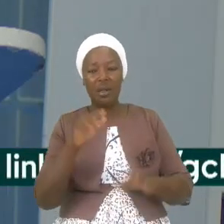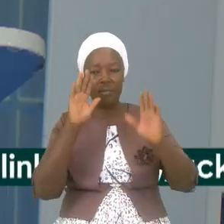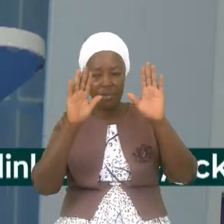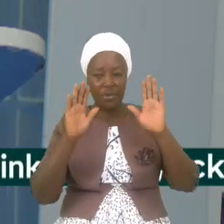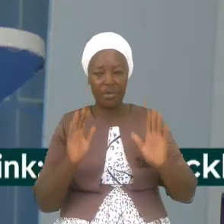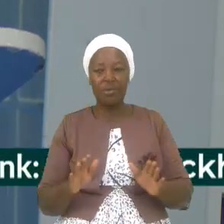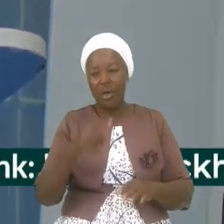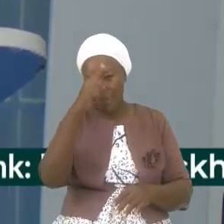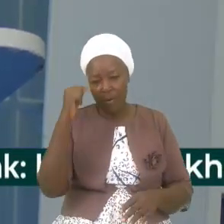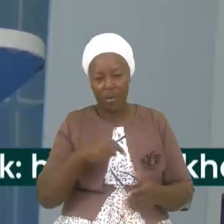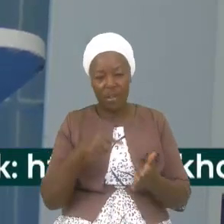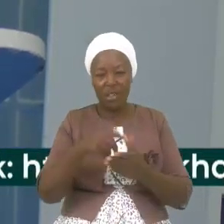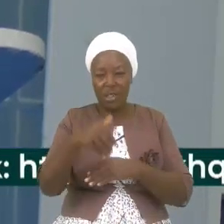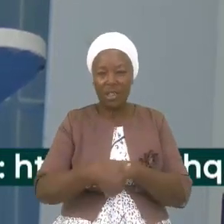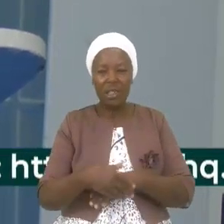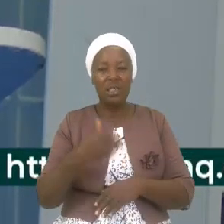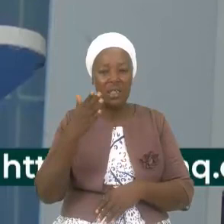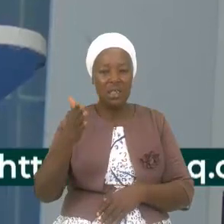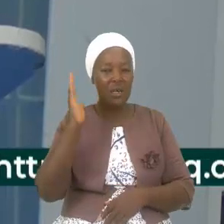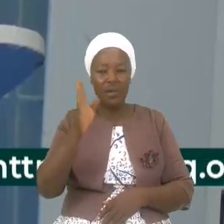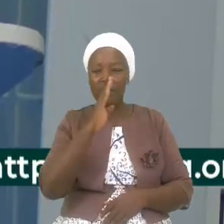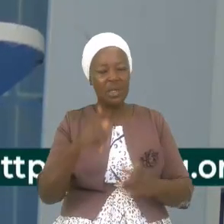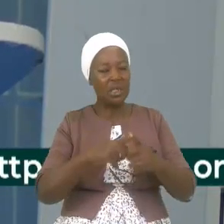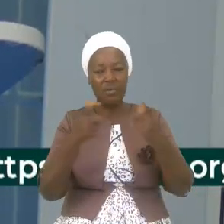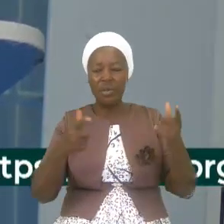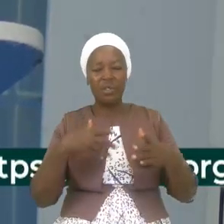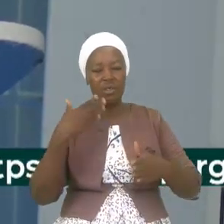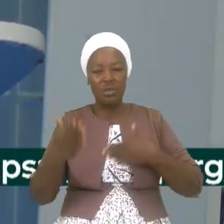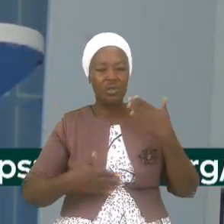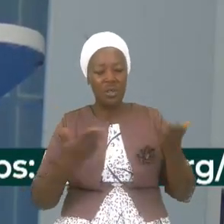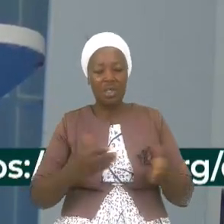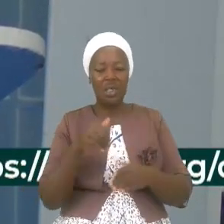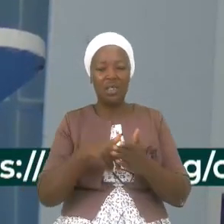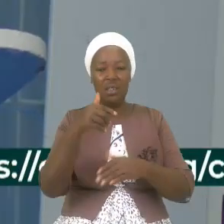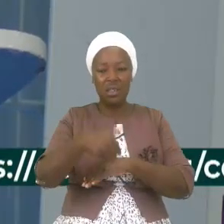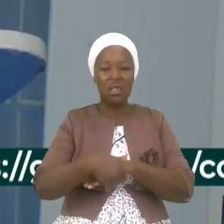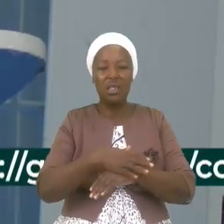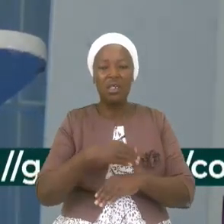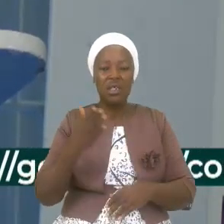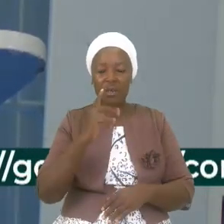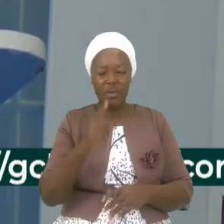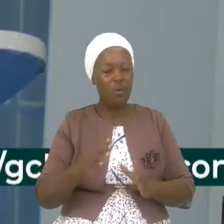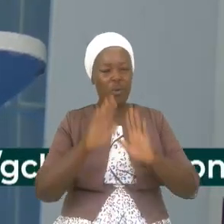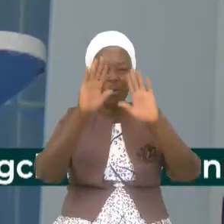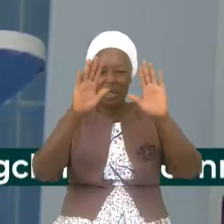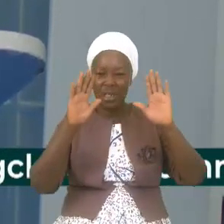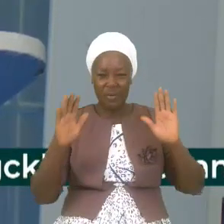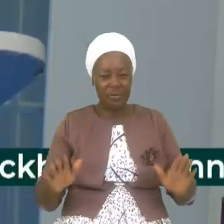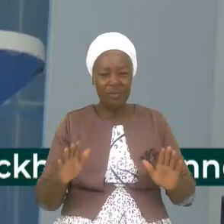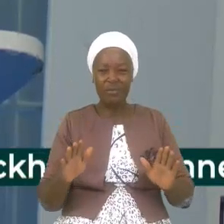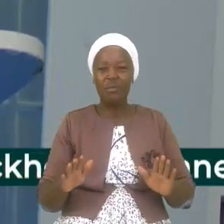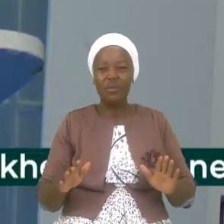tonight. There will be unprecedented celebration tonight. Somebody is saying amen